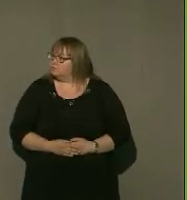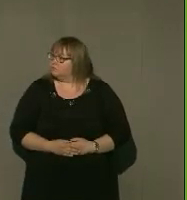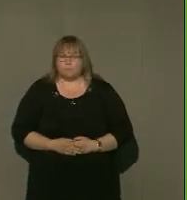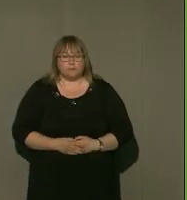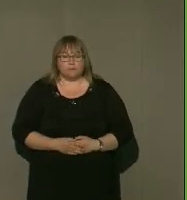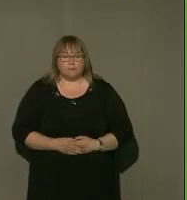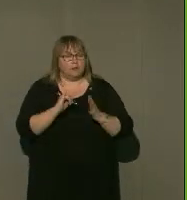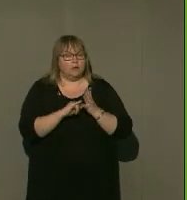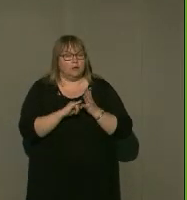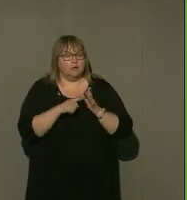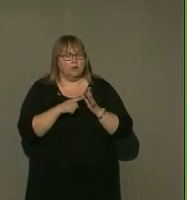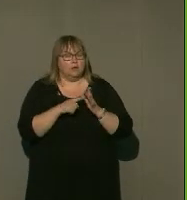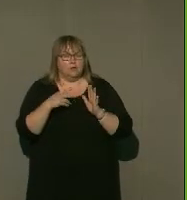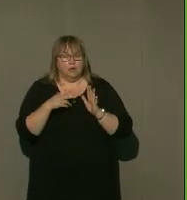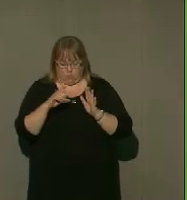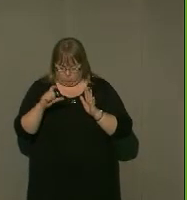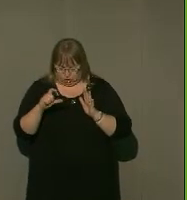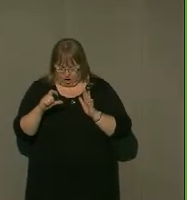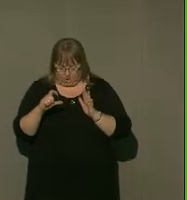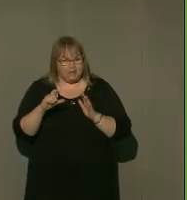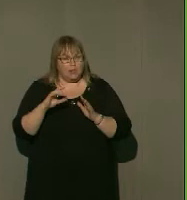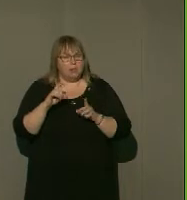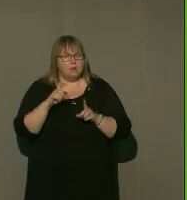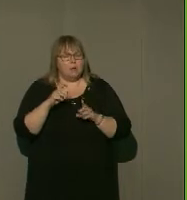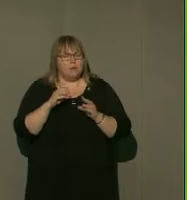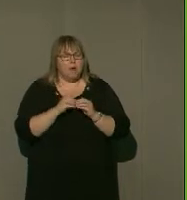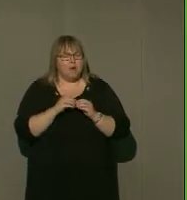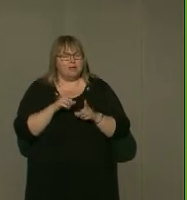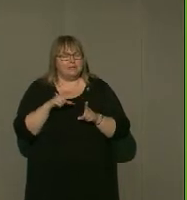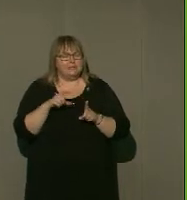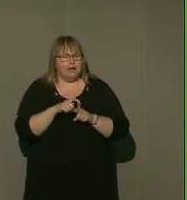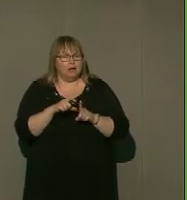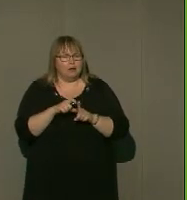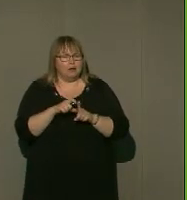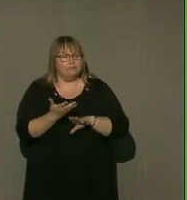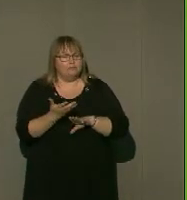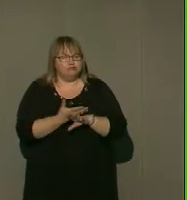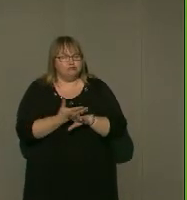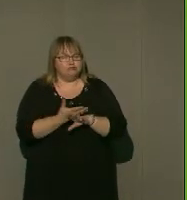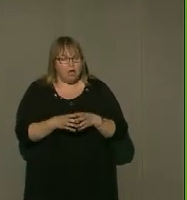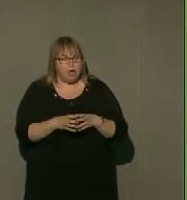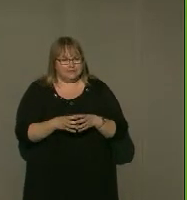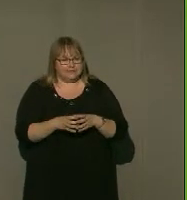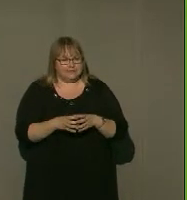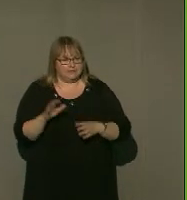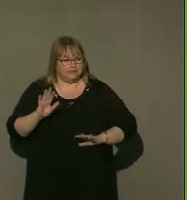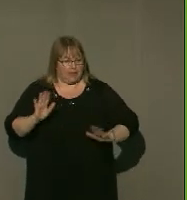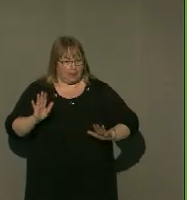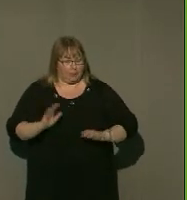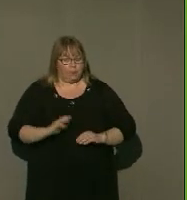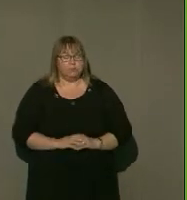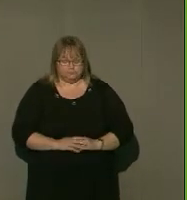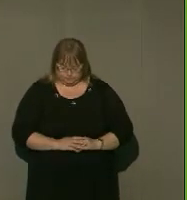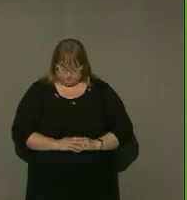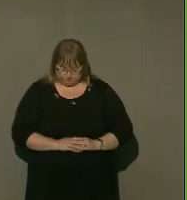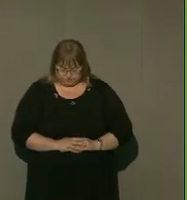Shara Ali, Barking, Dagenham and Havering, Green Party. Hello, conference. I